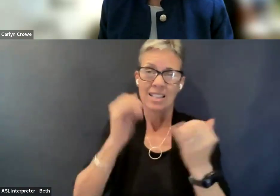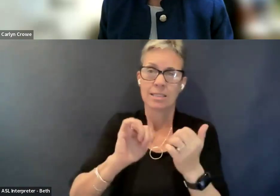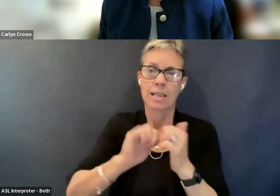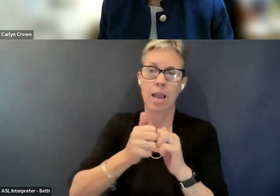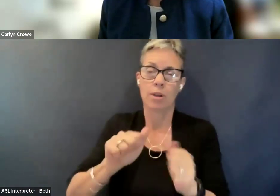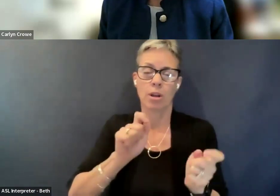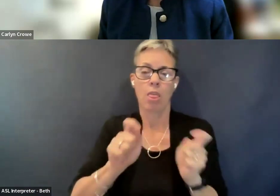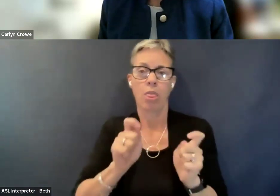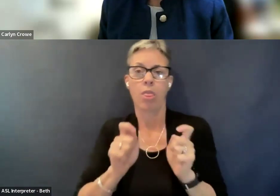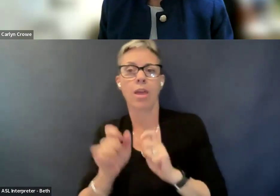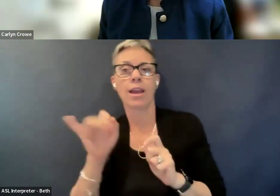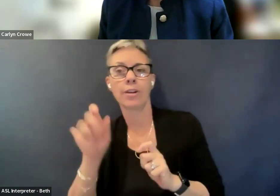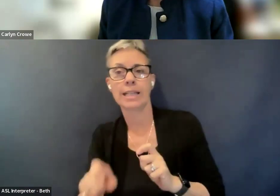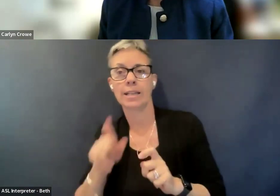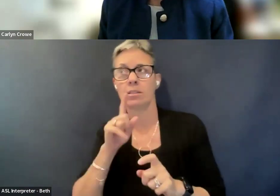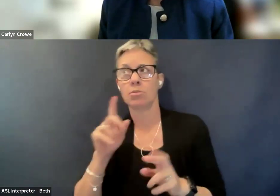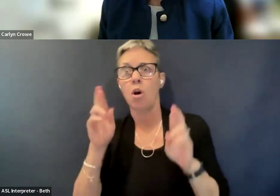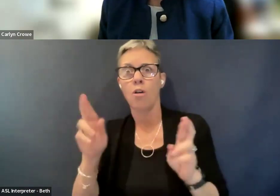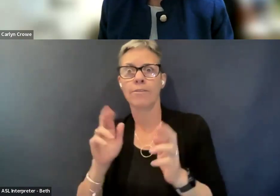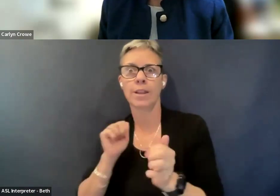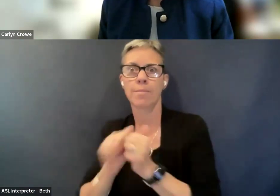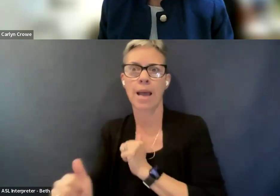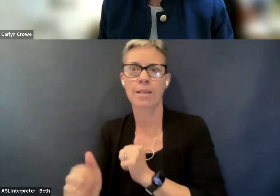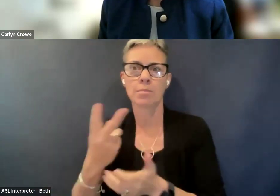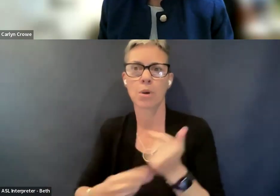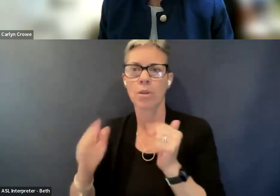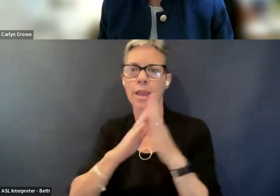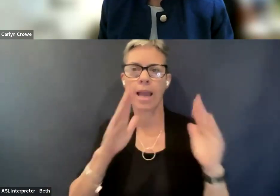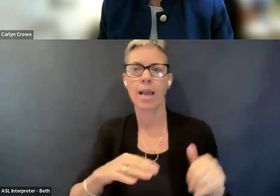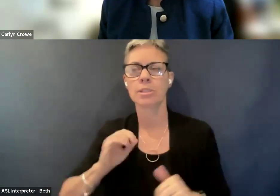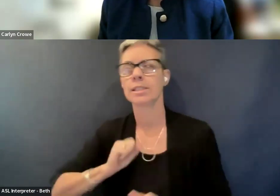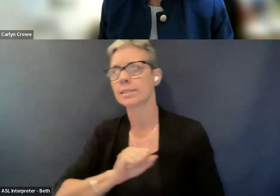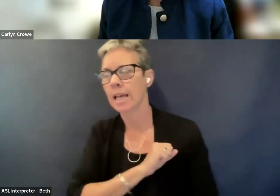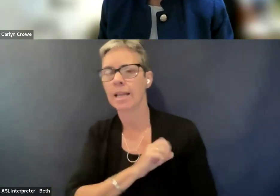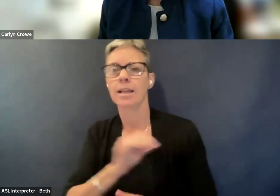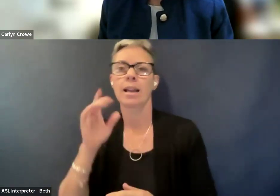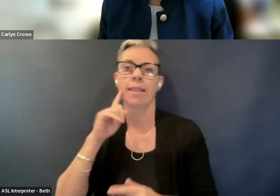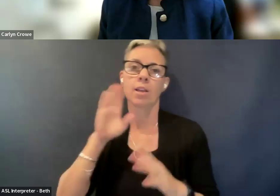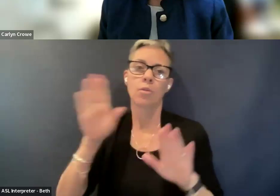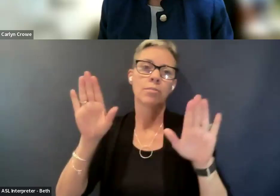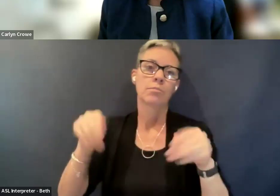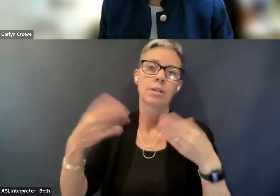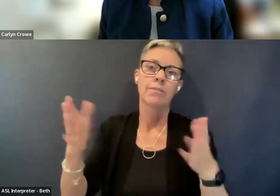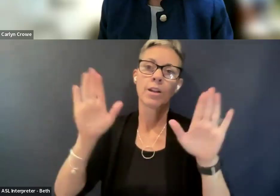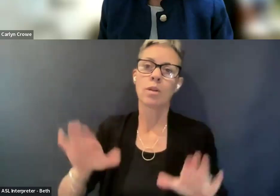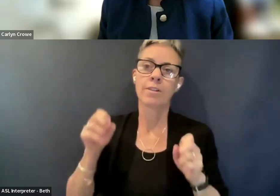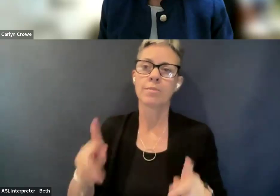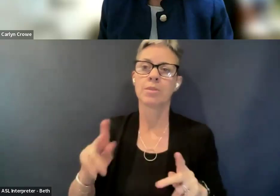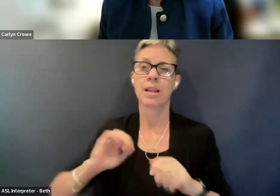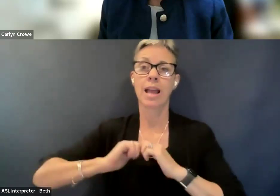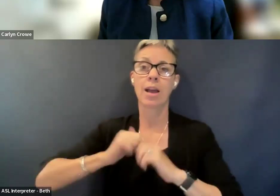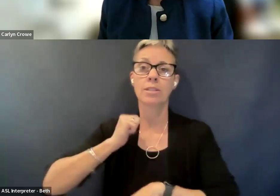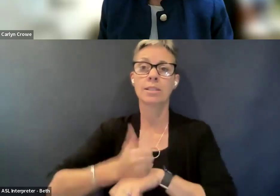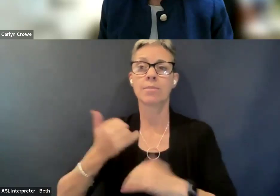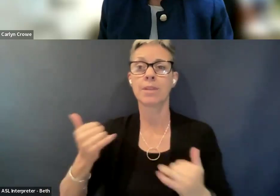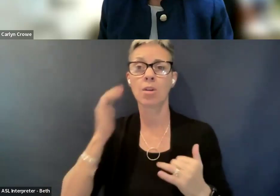we need to get it across the finish line. But I think it would provide some great opportunities. And the way it's set up now would be basically